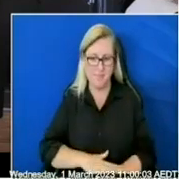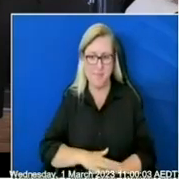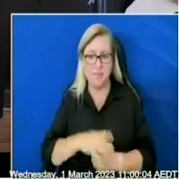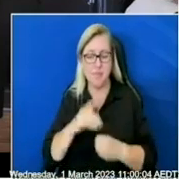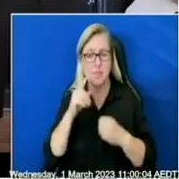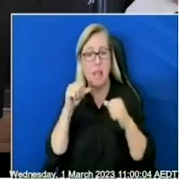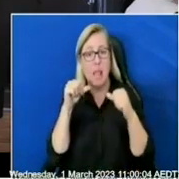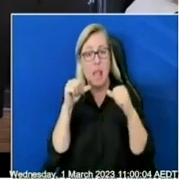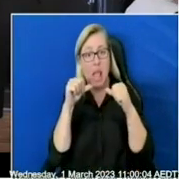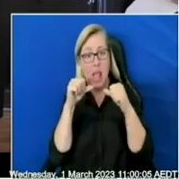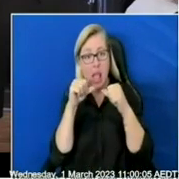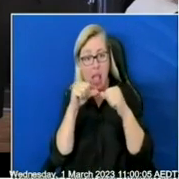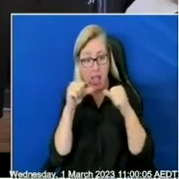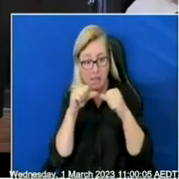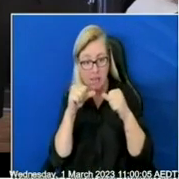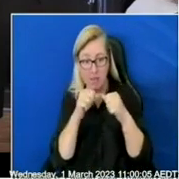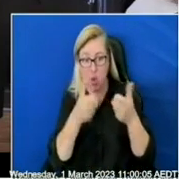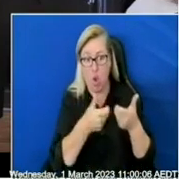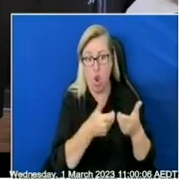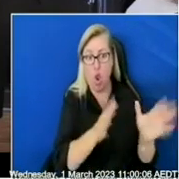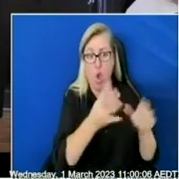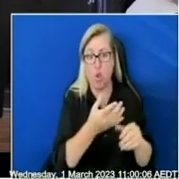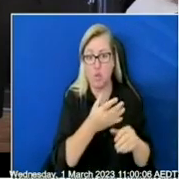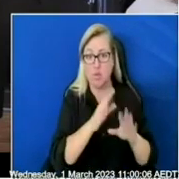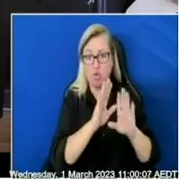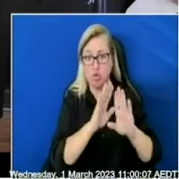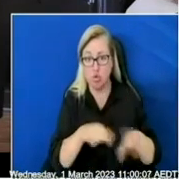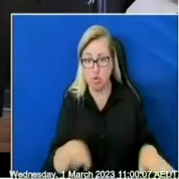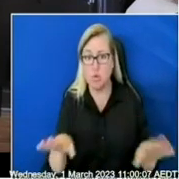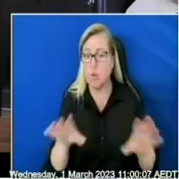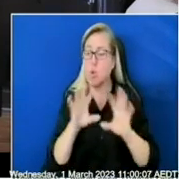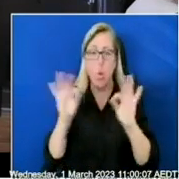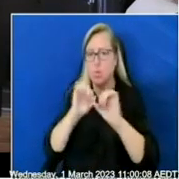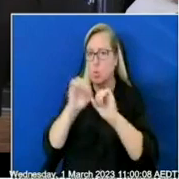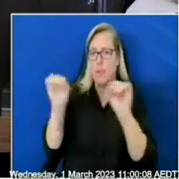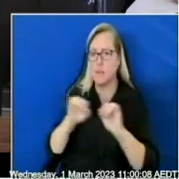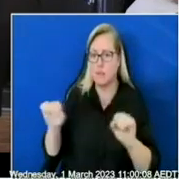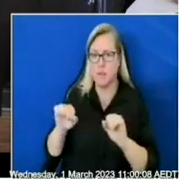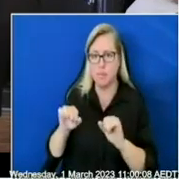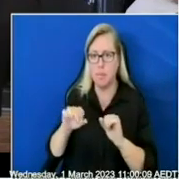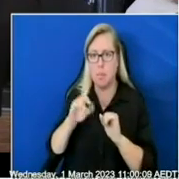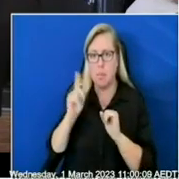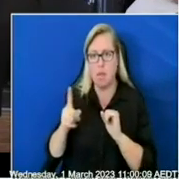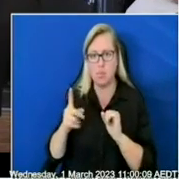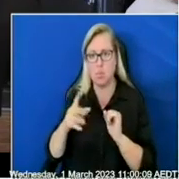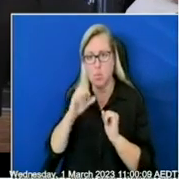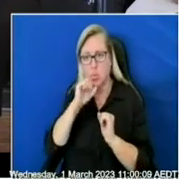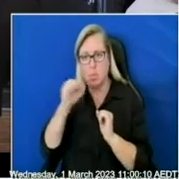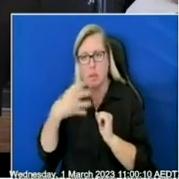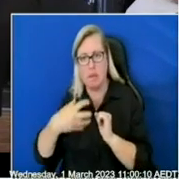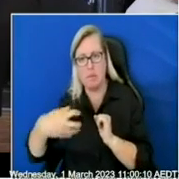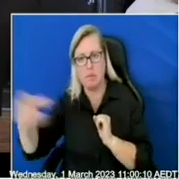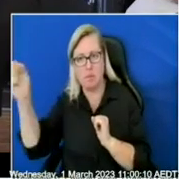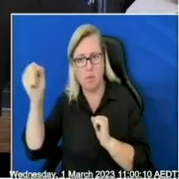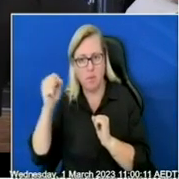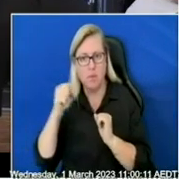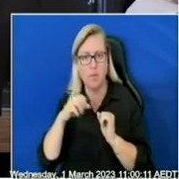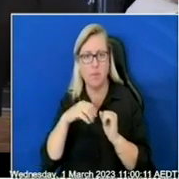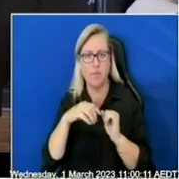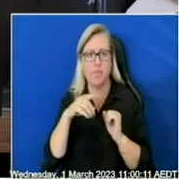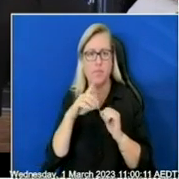Not to the system, but to men. But the fathers probably weren't very nice people.